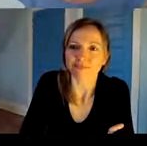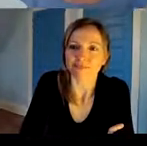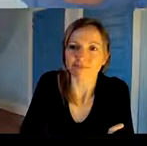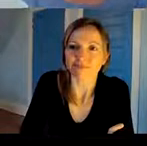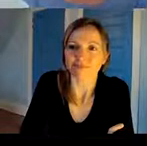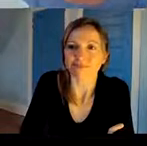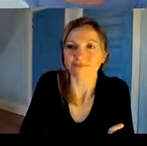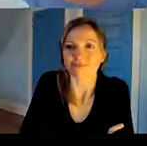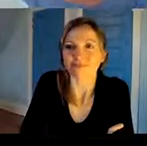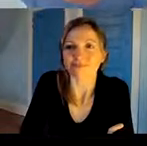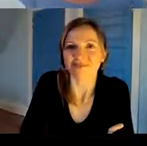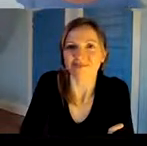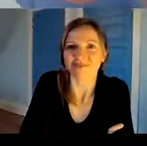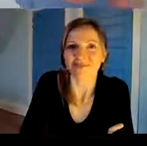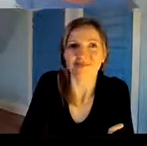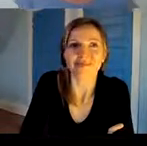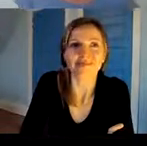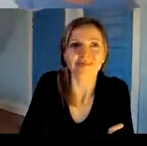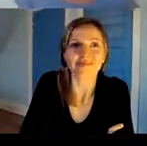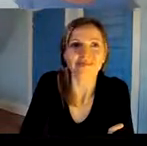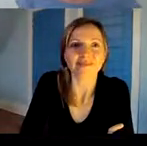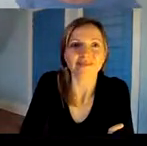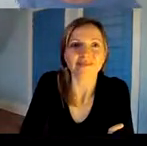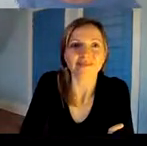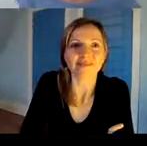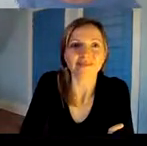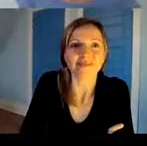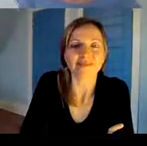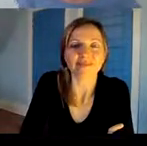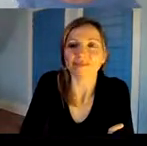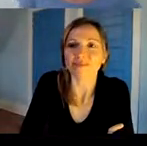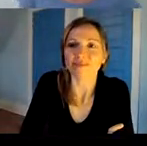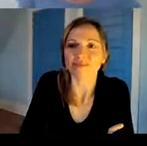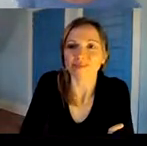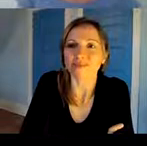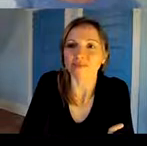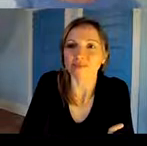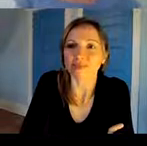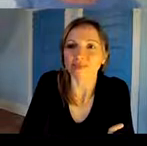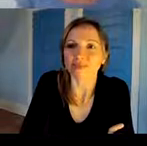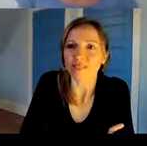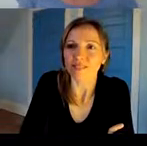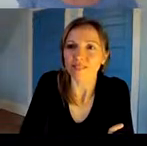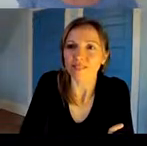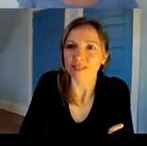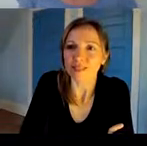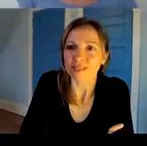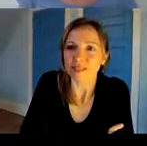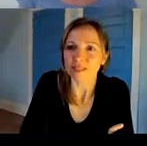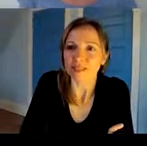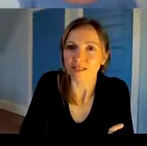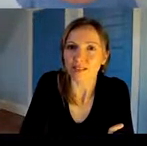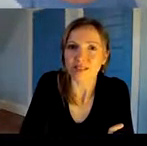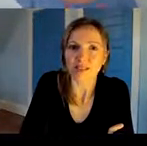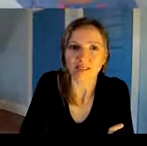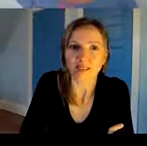So with that, I think I'm going to hand the reins over to Colleen. Thank you so much. I'm going to mute myself. And one last point, because a lot of new people have